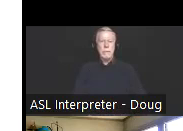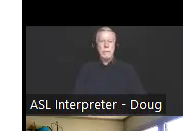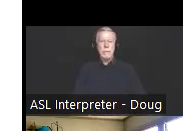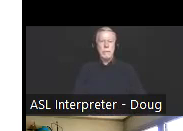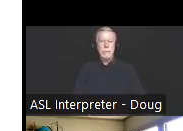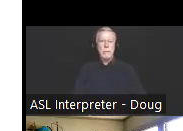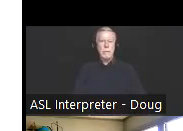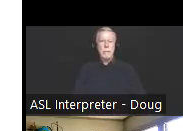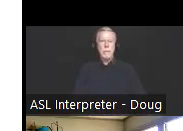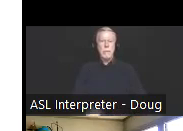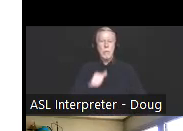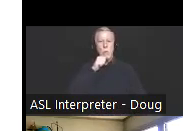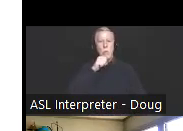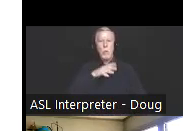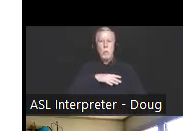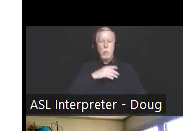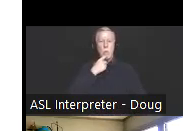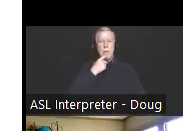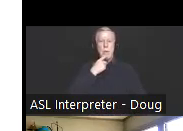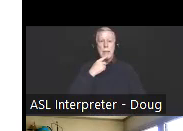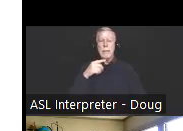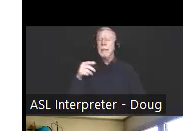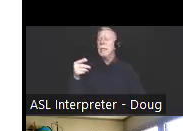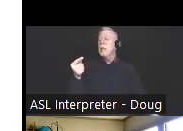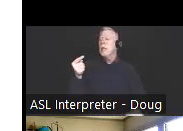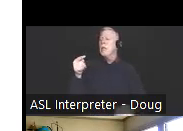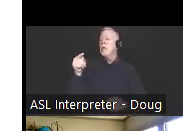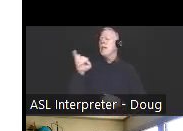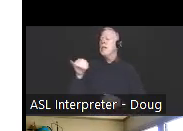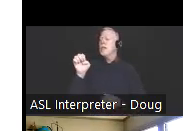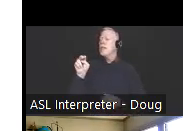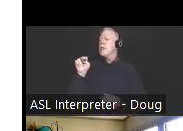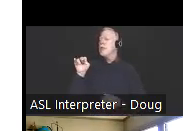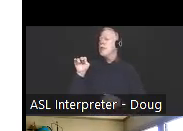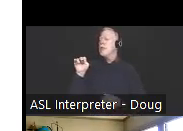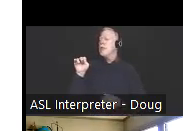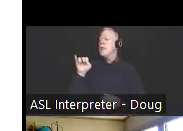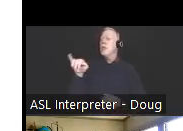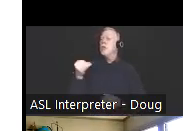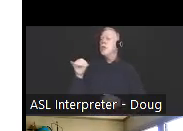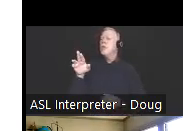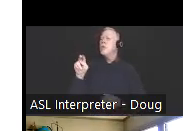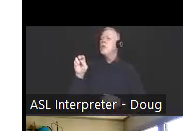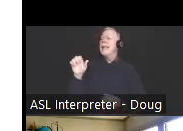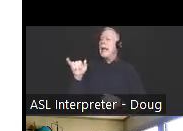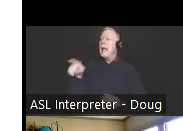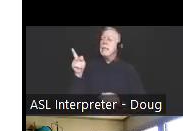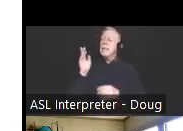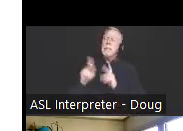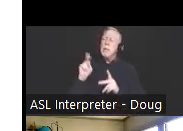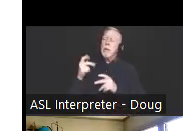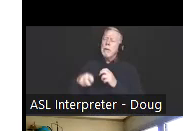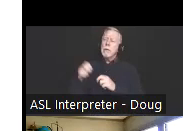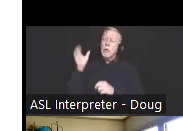And then Genius, I think some folks are having a little bit of trouble hearing, so Oh, I'm not hearing sure. me? Yes. Let me go to